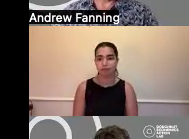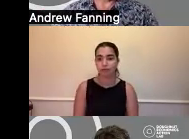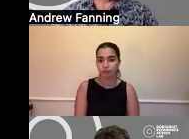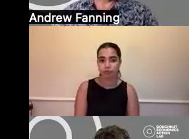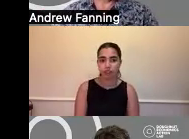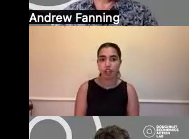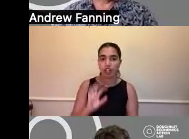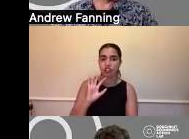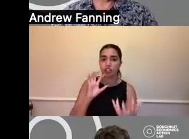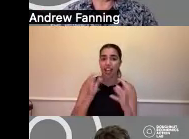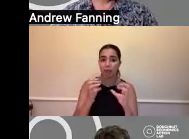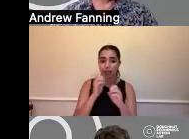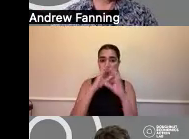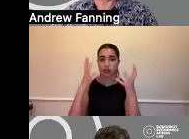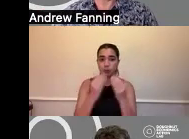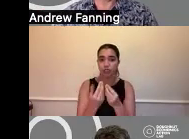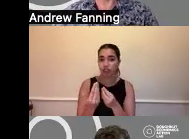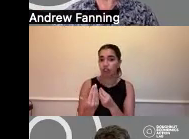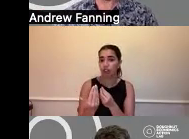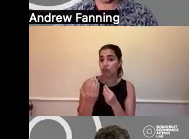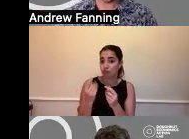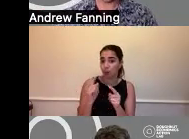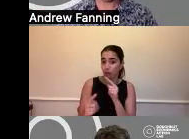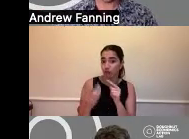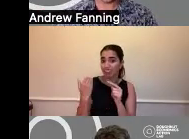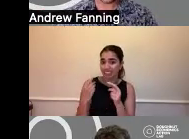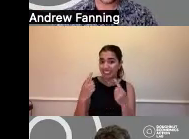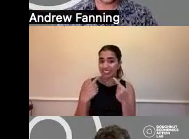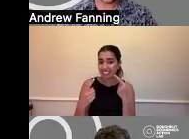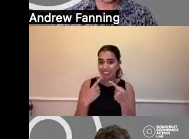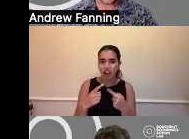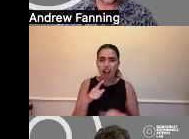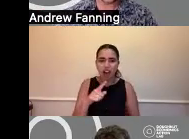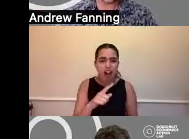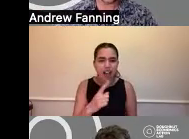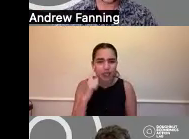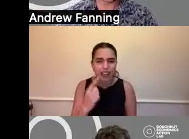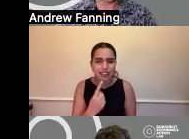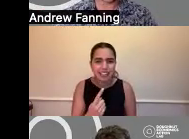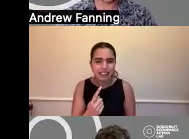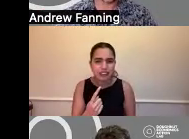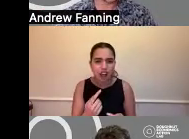Dynamic concept with the most recent data available online. Did I mention we were going to update annually? I think I mentioned